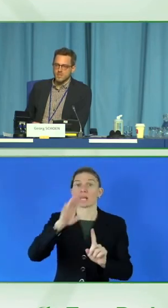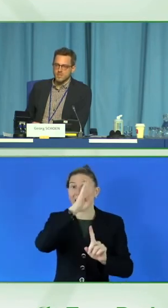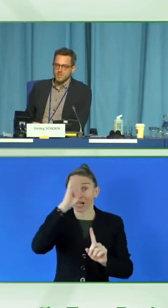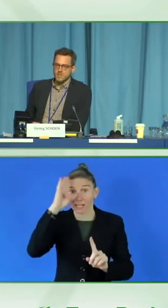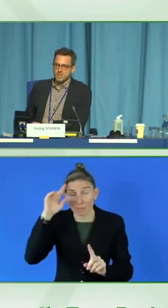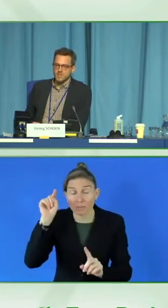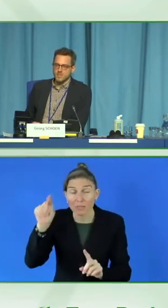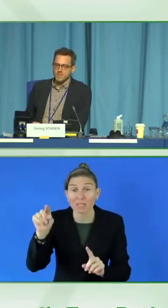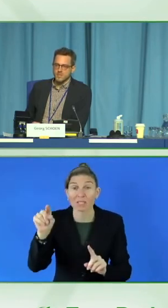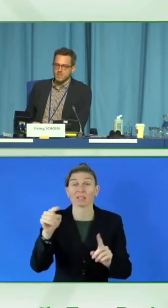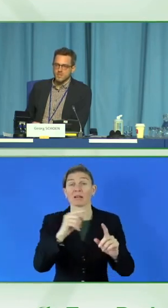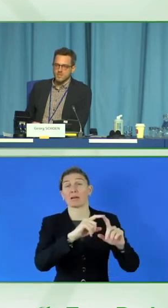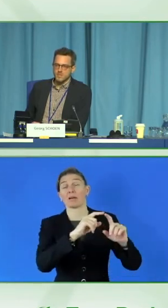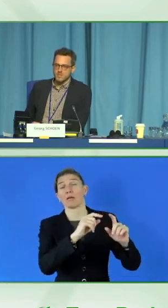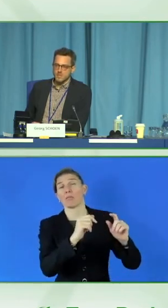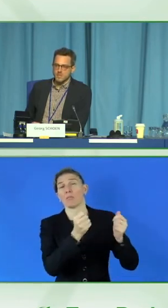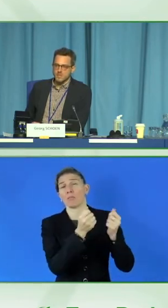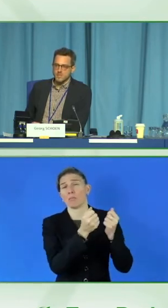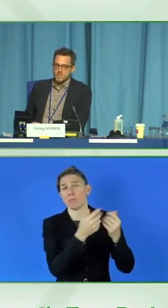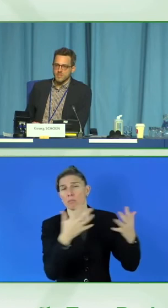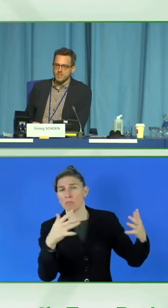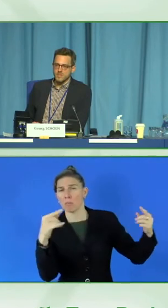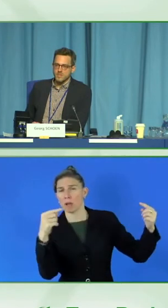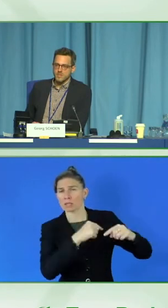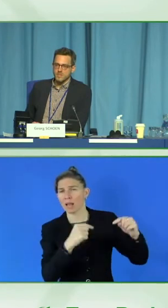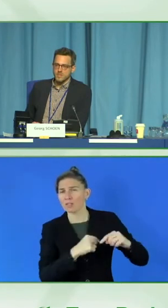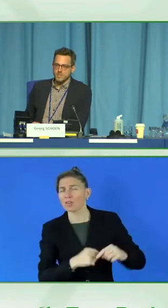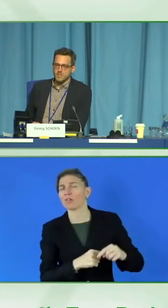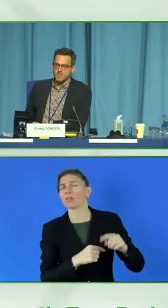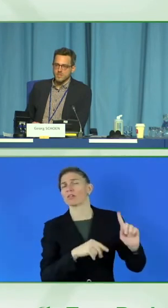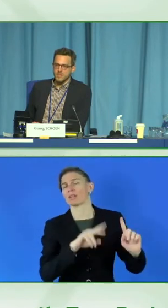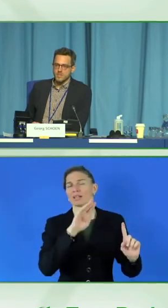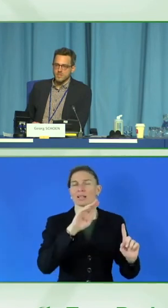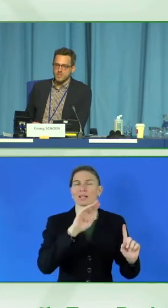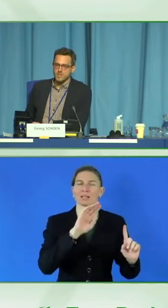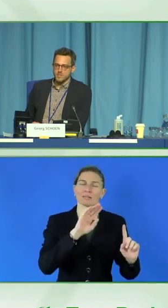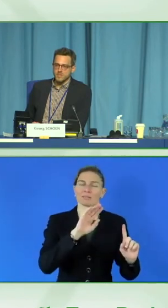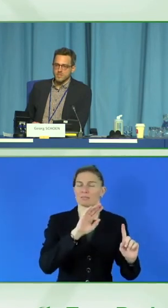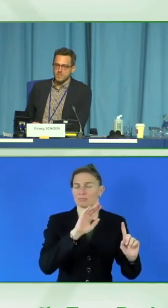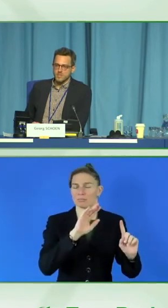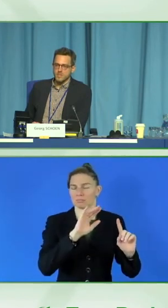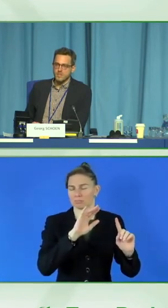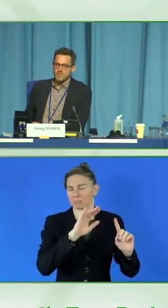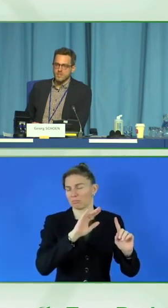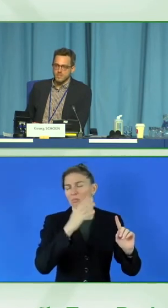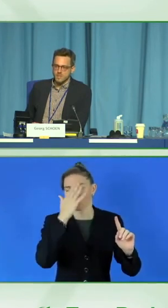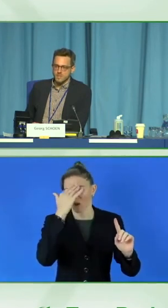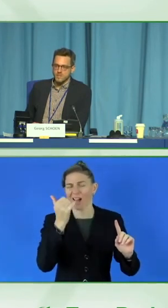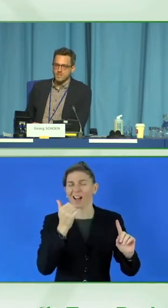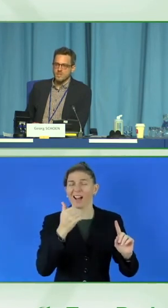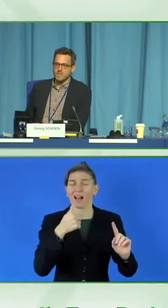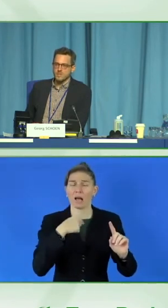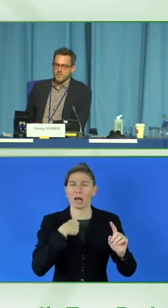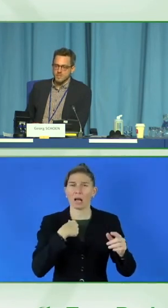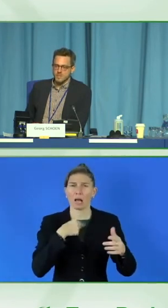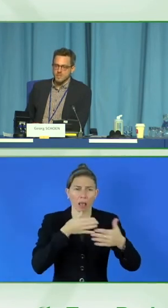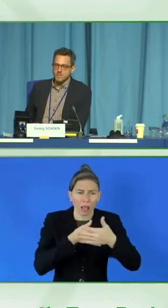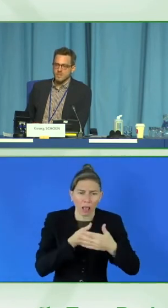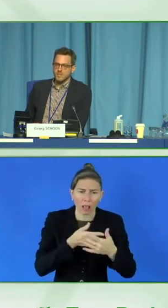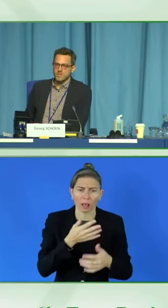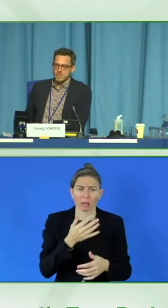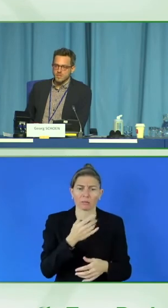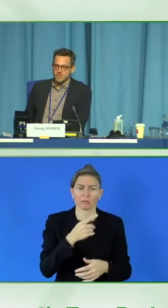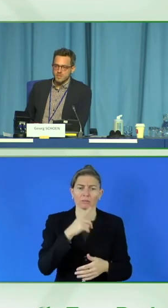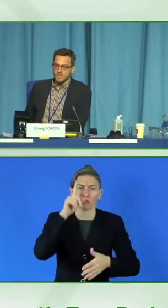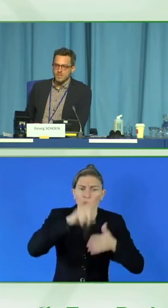think we want to minimize the chances of getting this wrong. We want to sort of